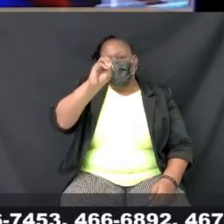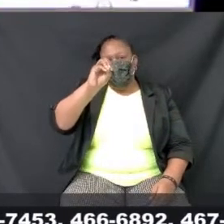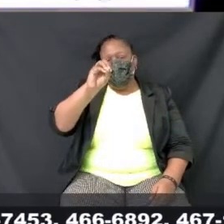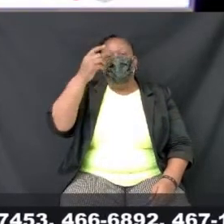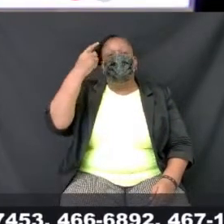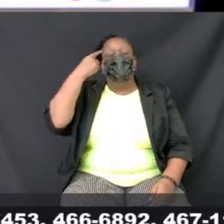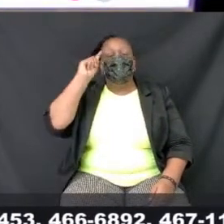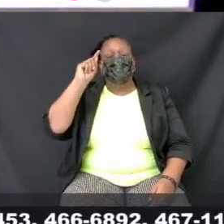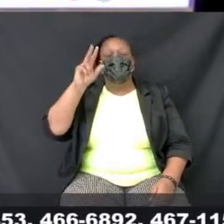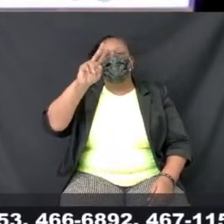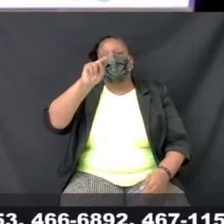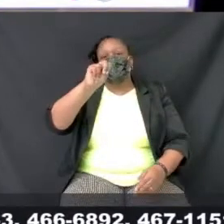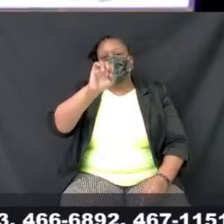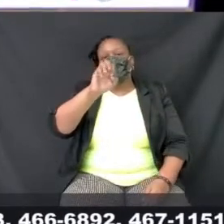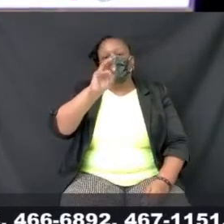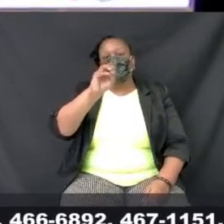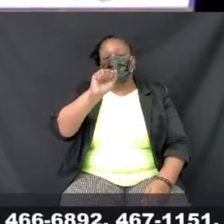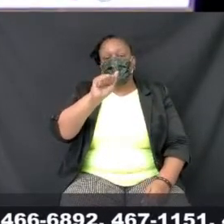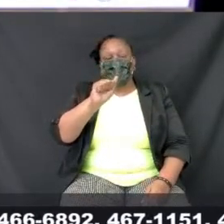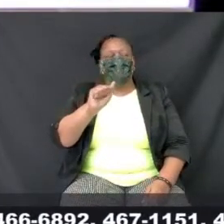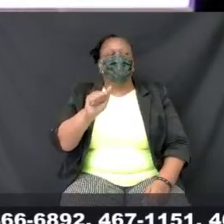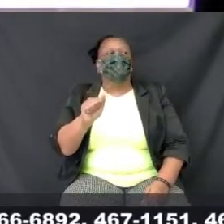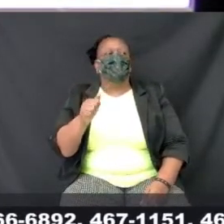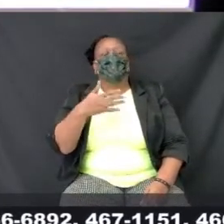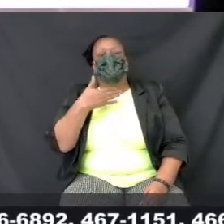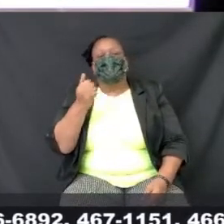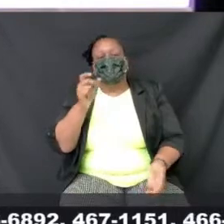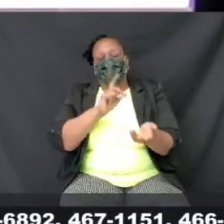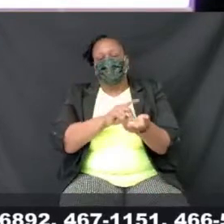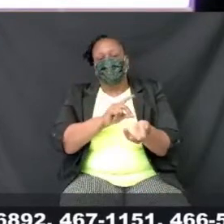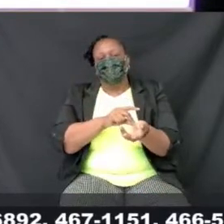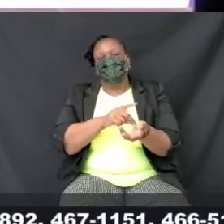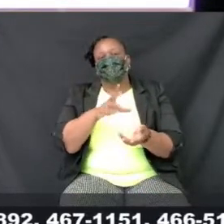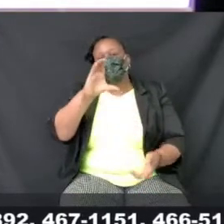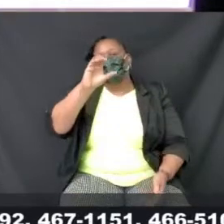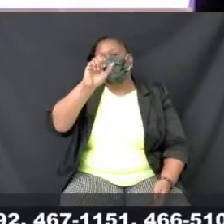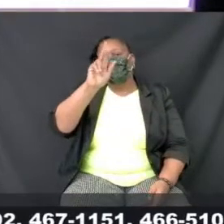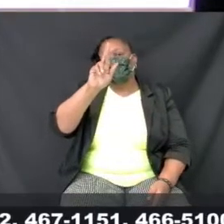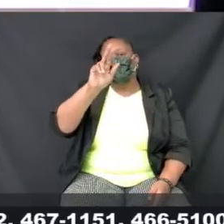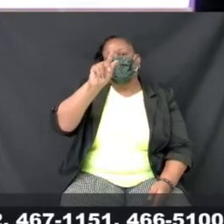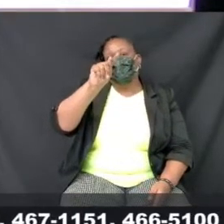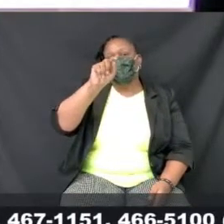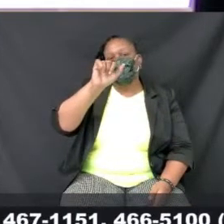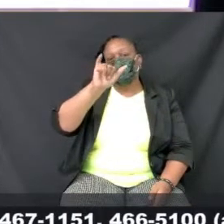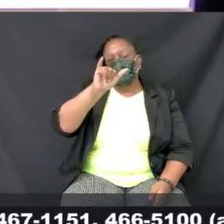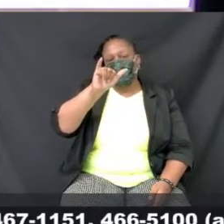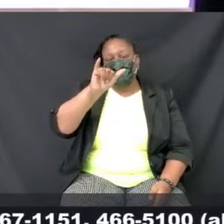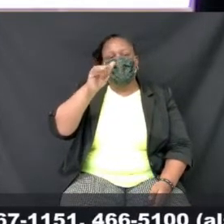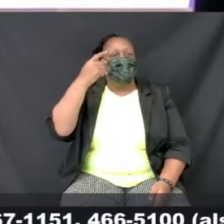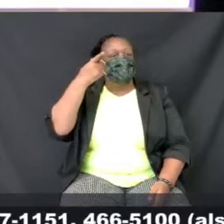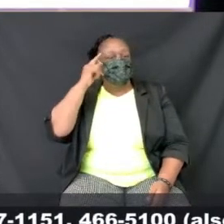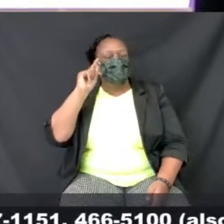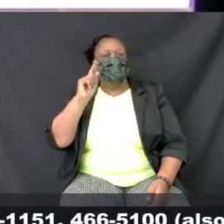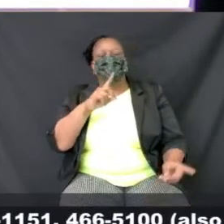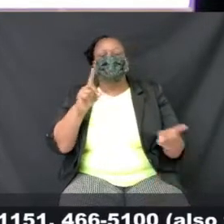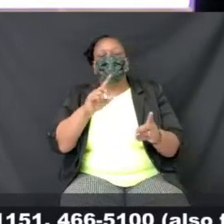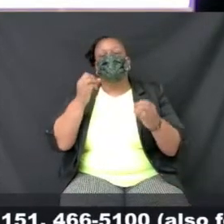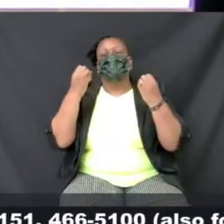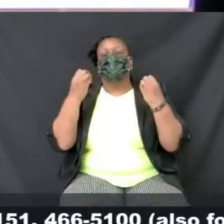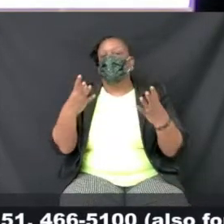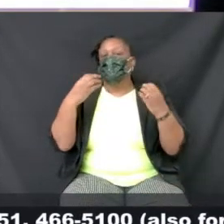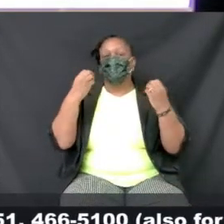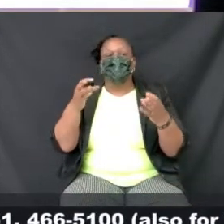at NEMA, and Dr. Marissa Carty, who does a lot of the work in terms of